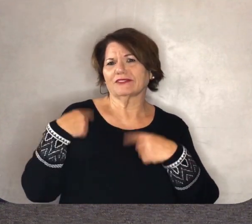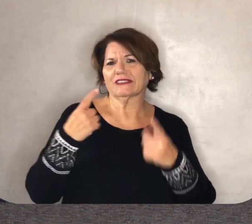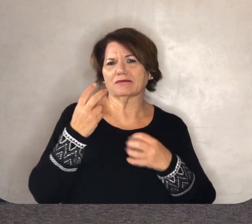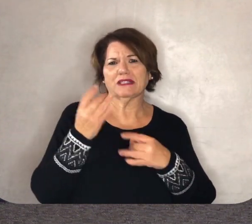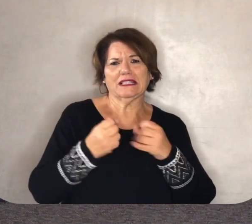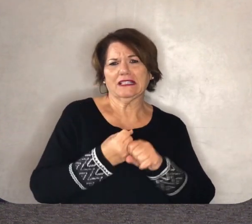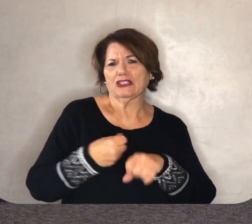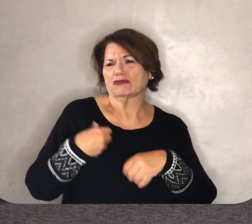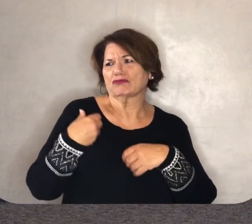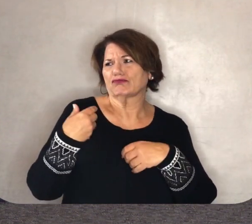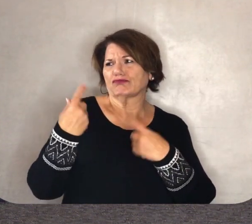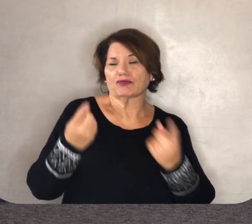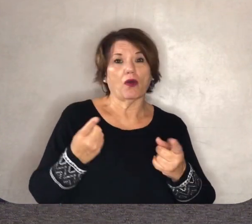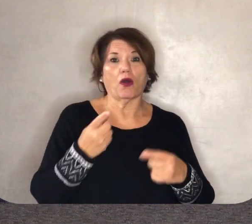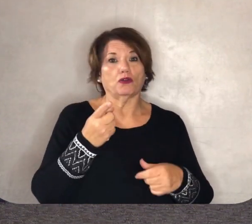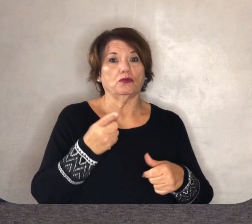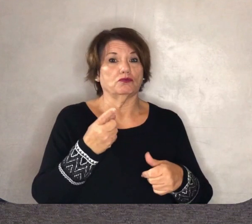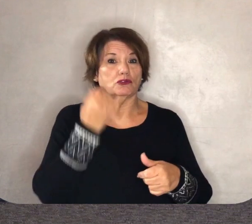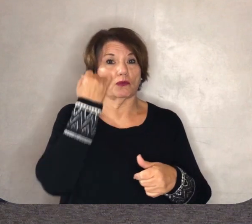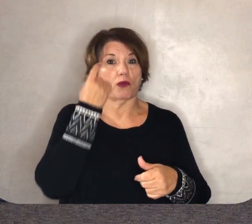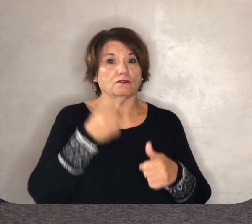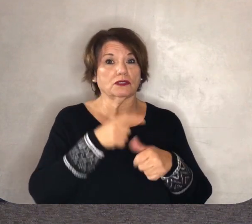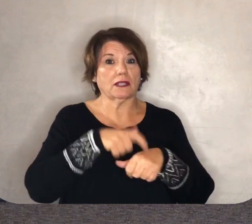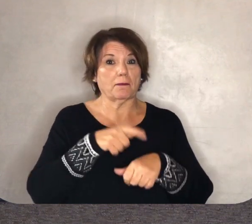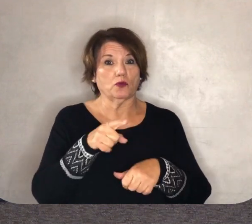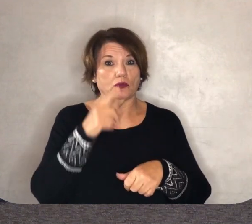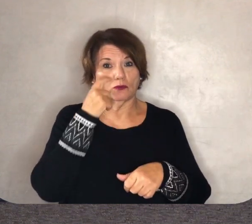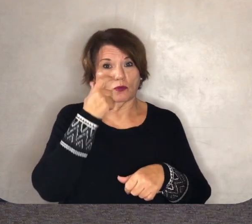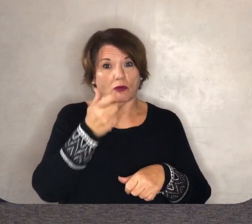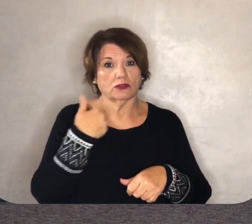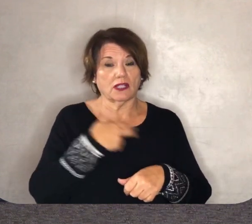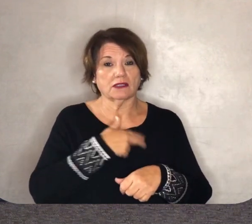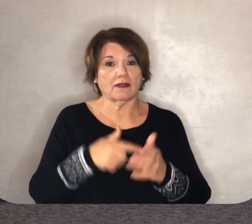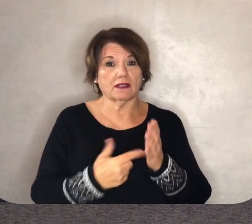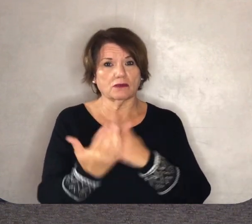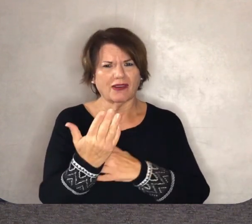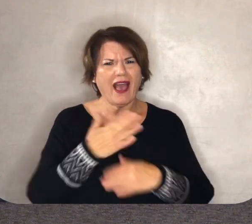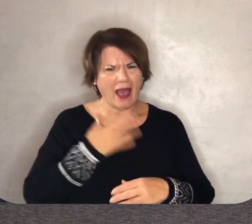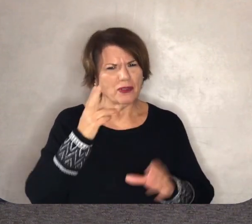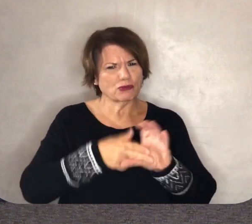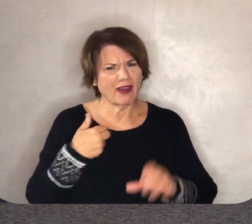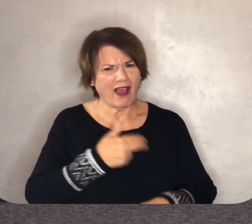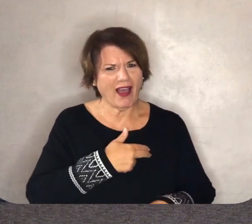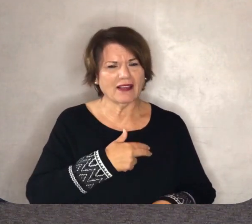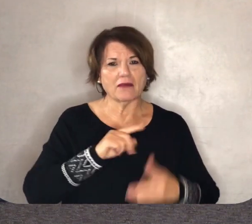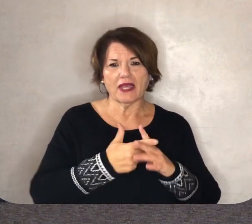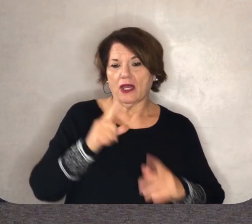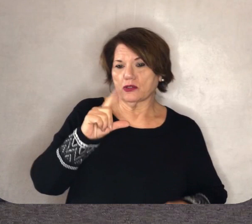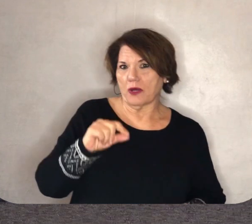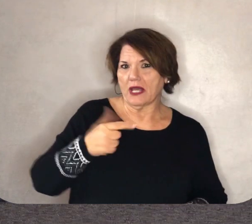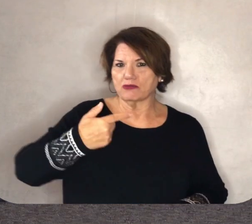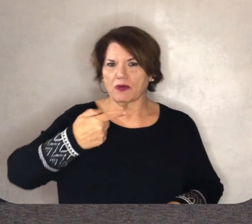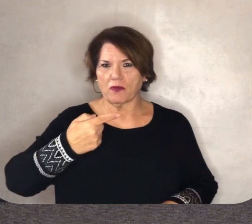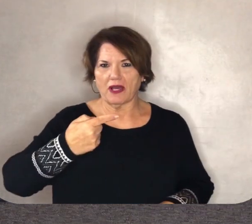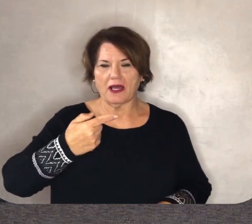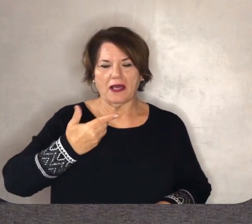years and years ago, or if you're here for the very first time, we're just glad that you've joined us this morning. As we begin 2021, again, I'm